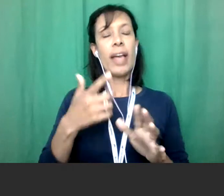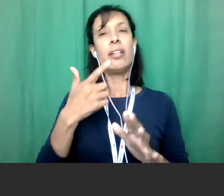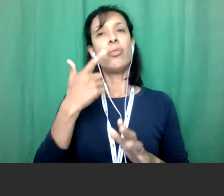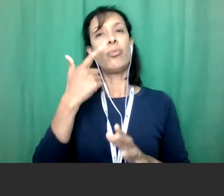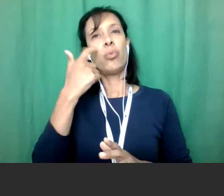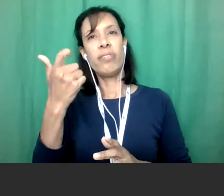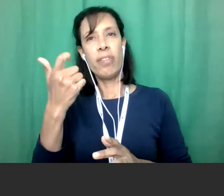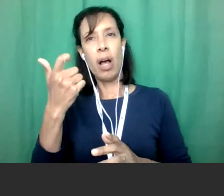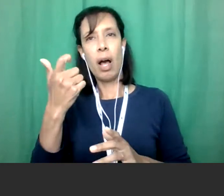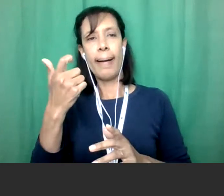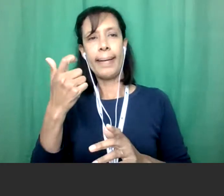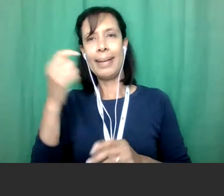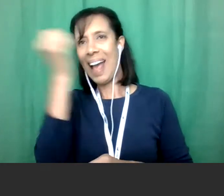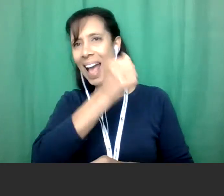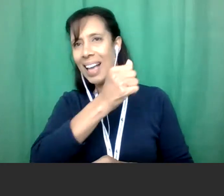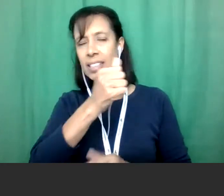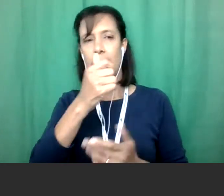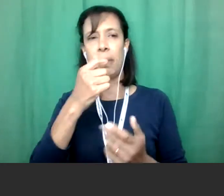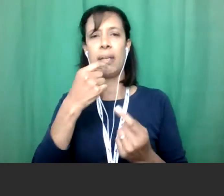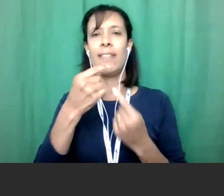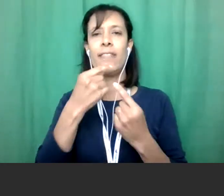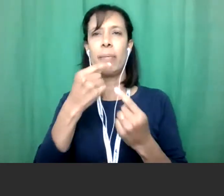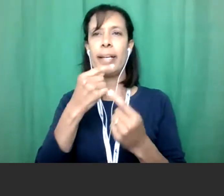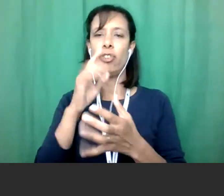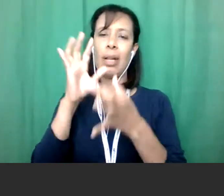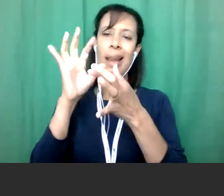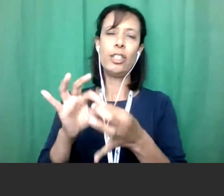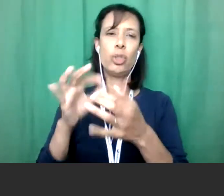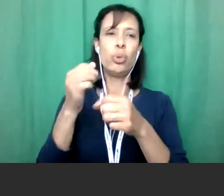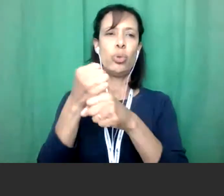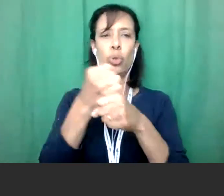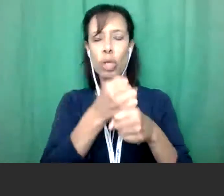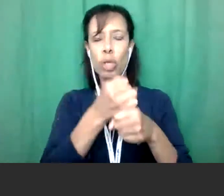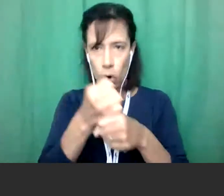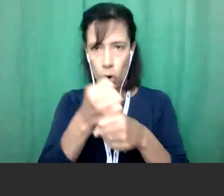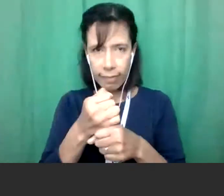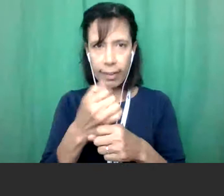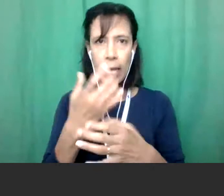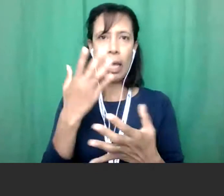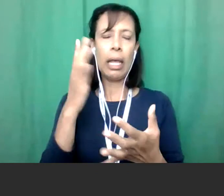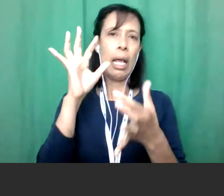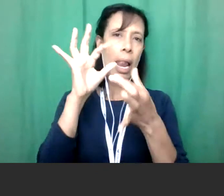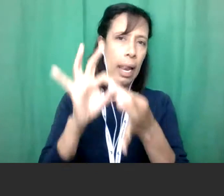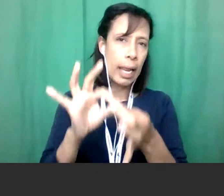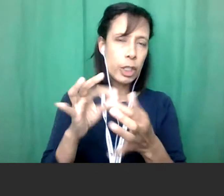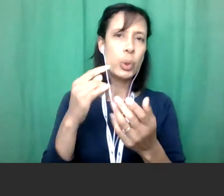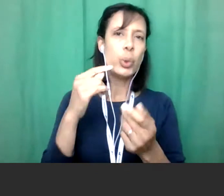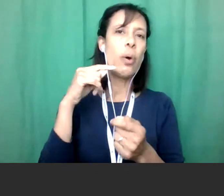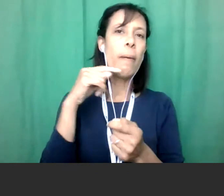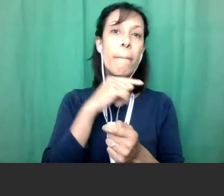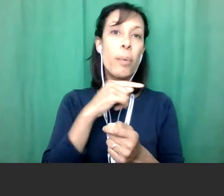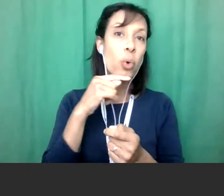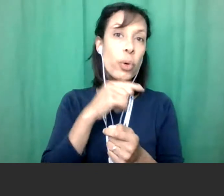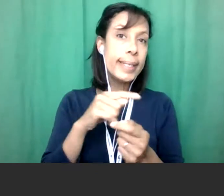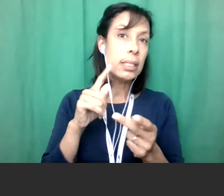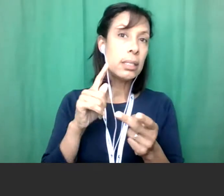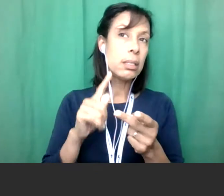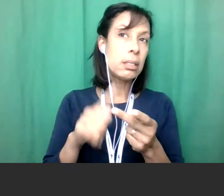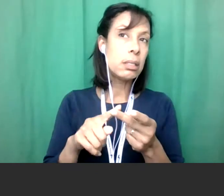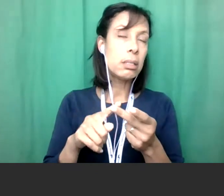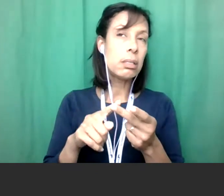geography and academic readings around boys and how they feel about subjects in general, maybe including